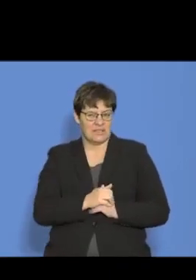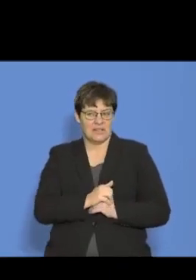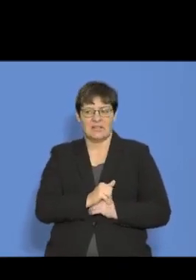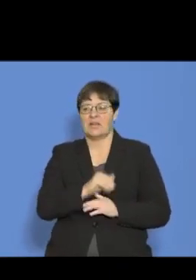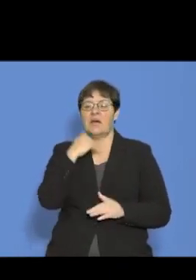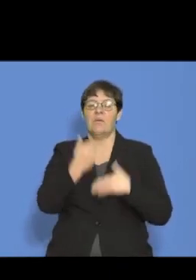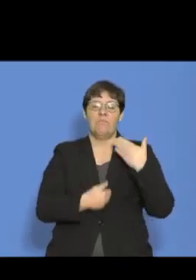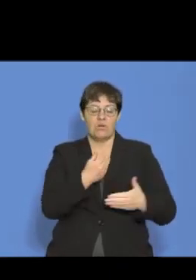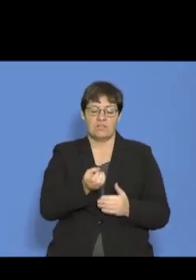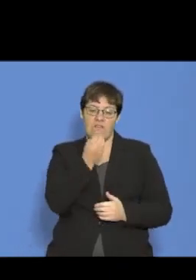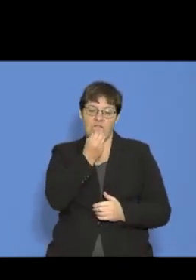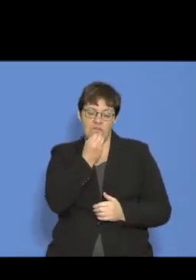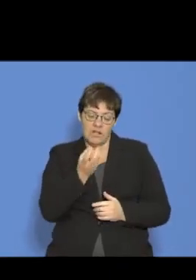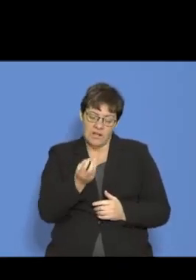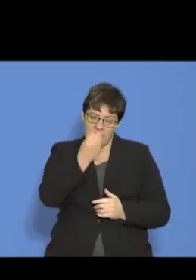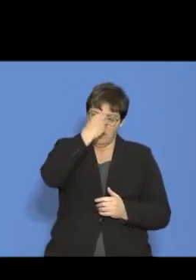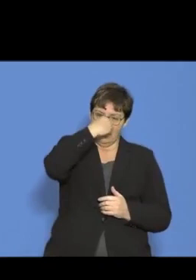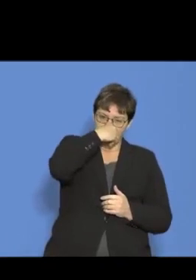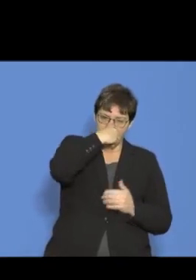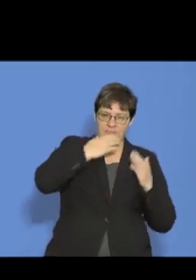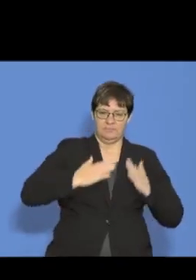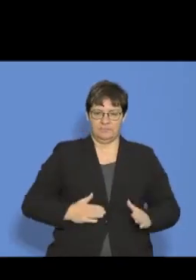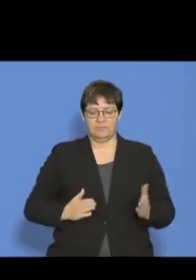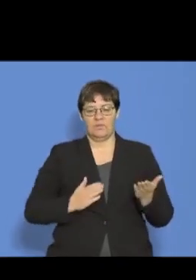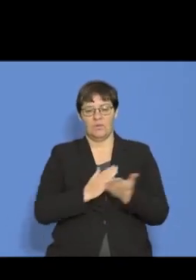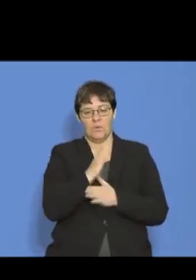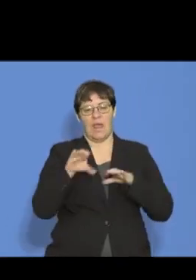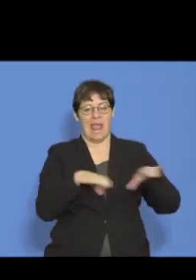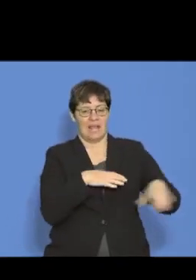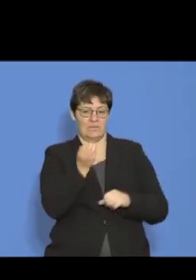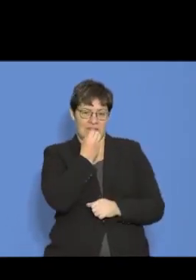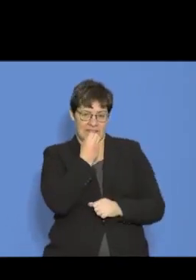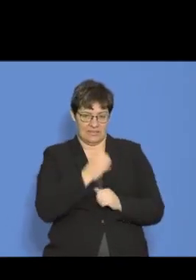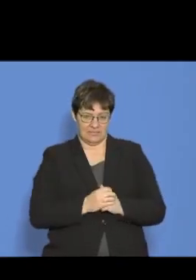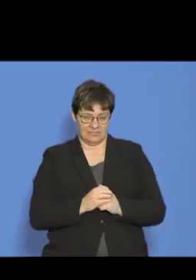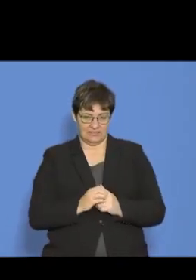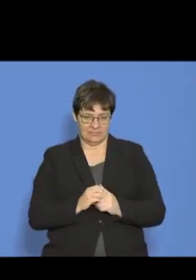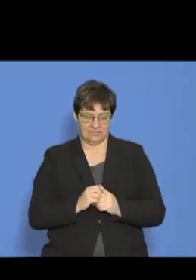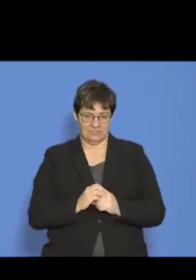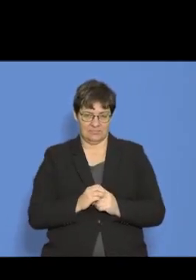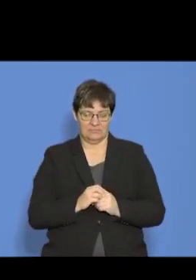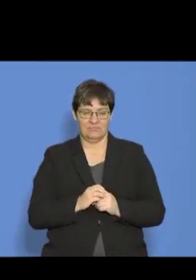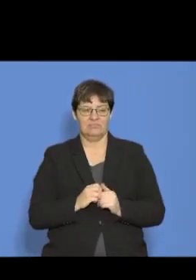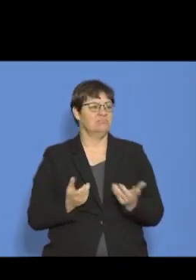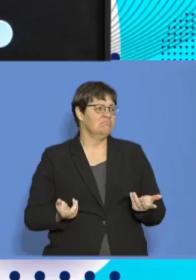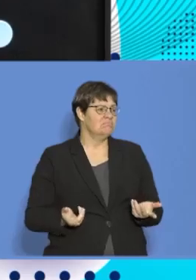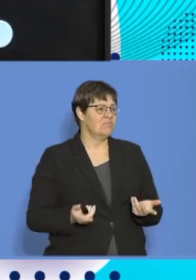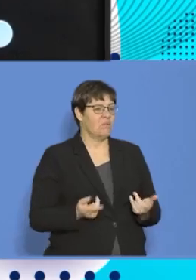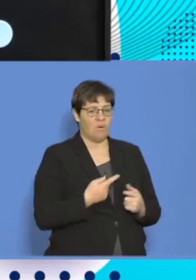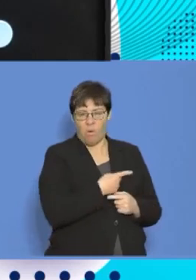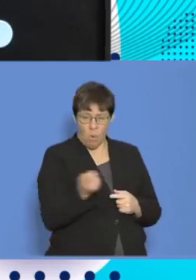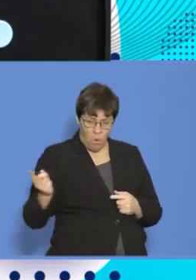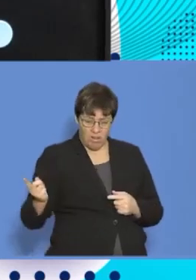the process of taking food into the body through an act of eating. The question that I have to you is that, do